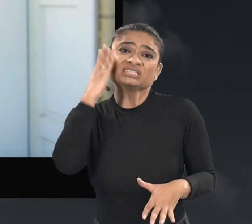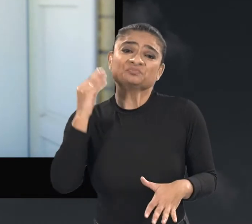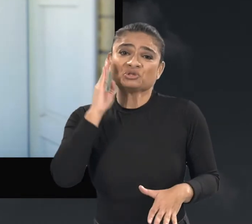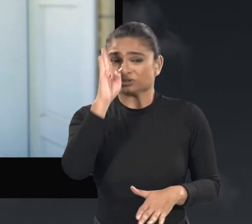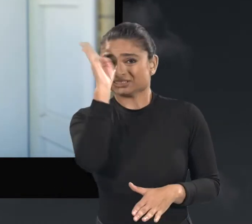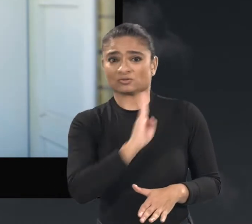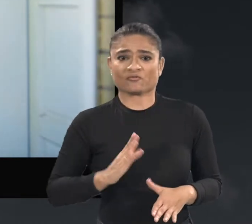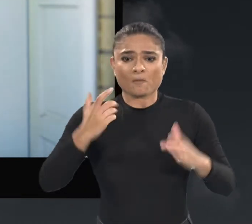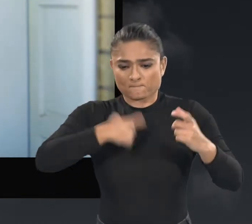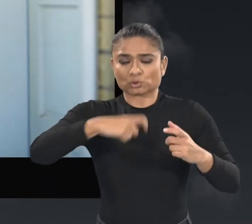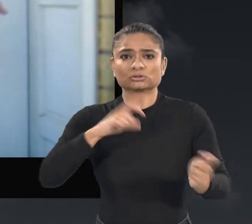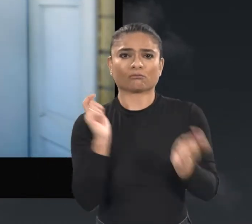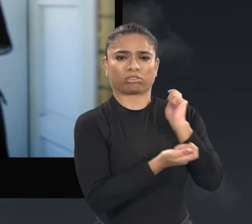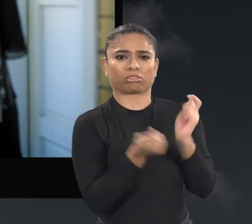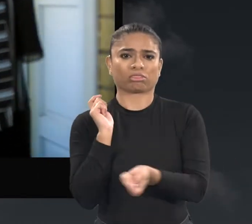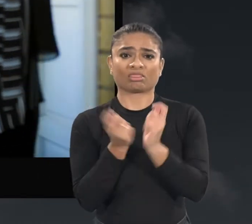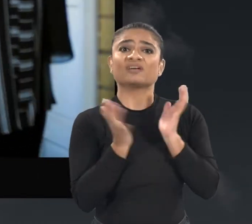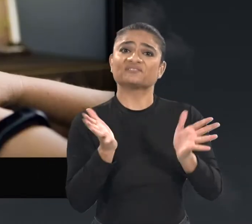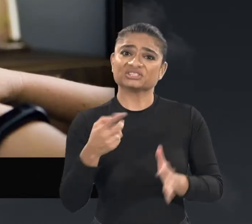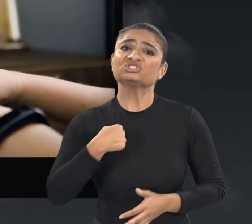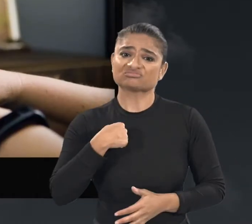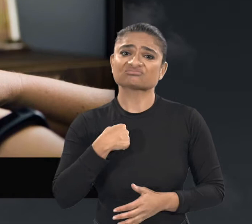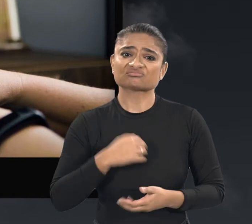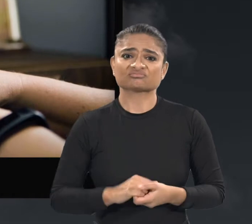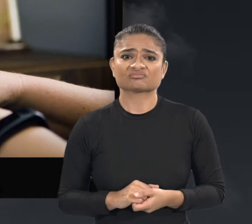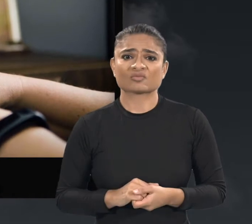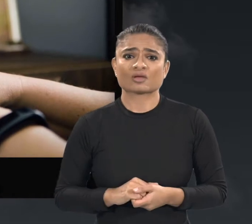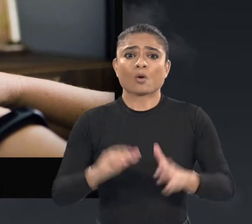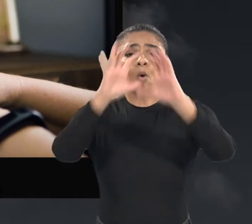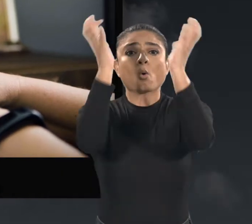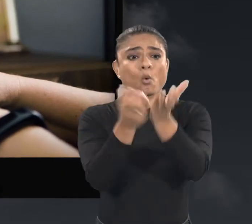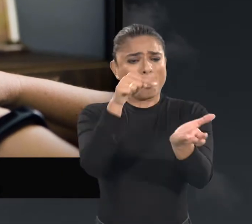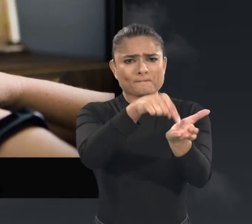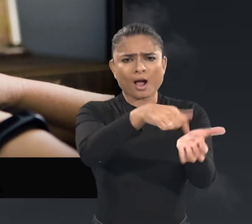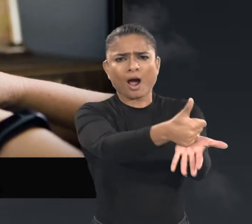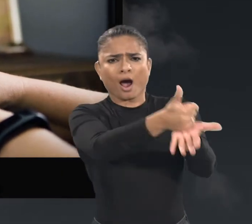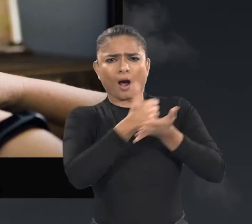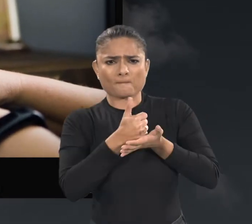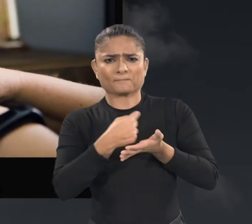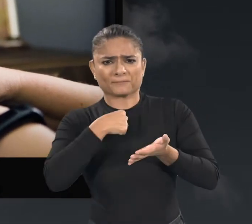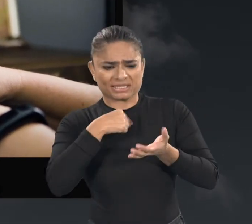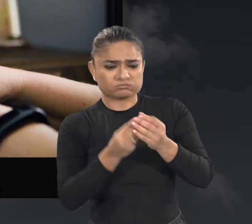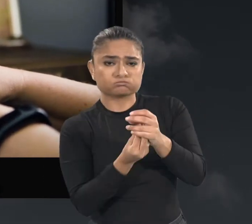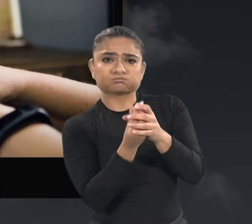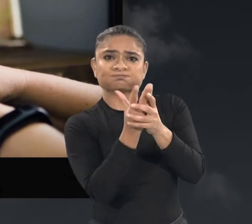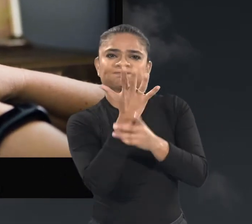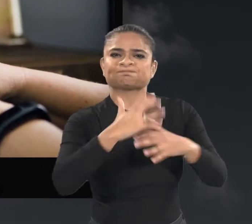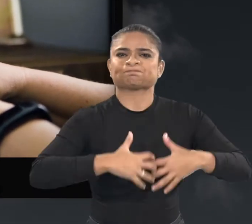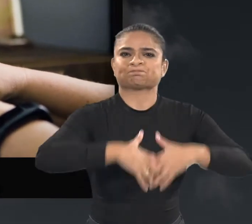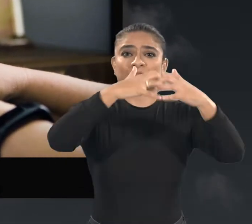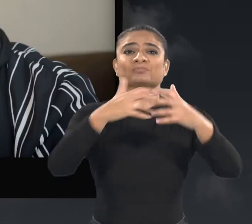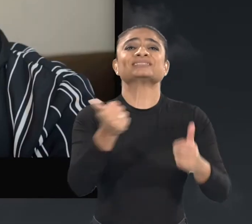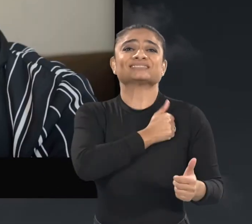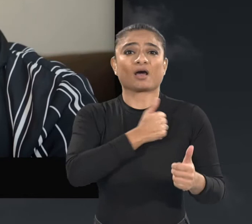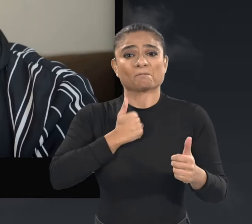have a lived experience with schizophrenia. The Global Mental Health Peer Network emerged from